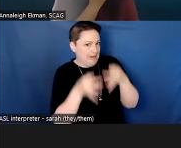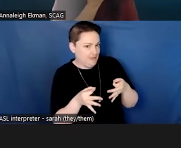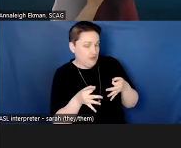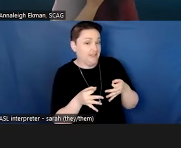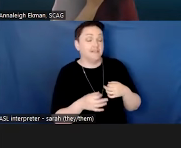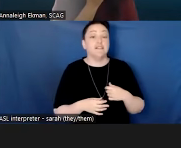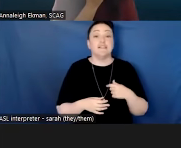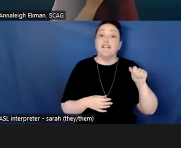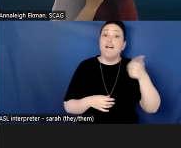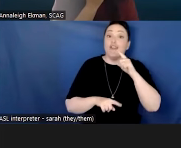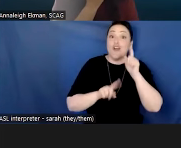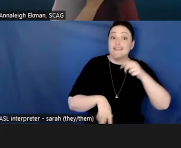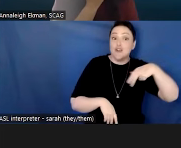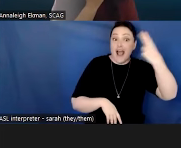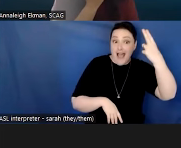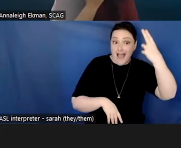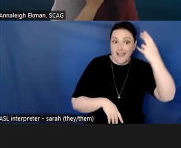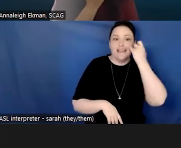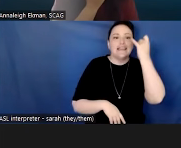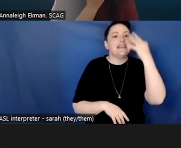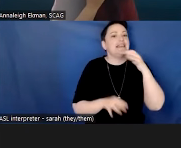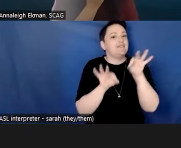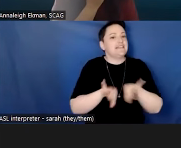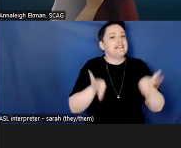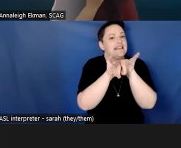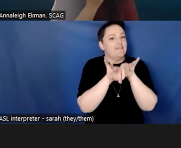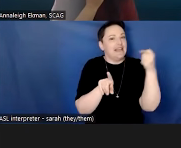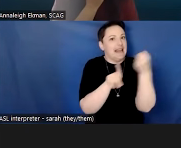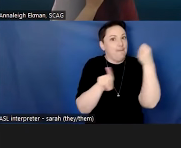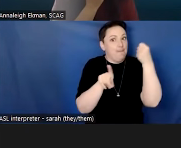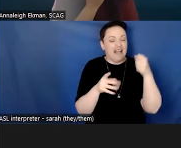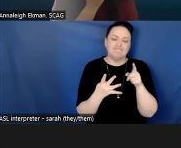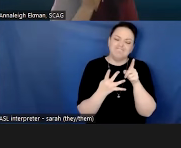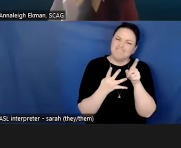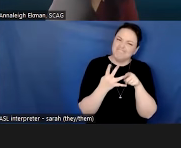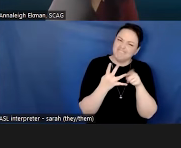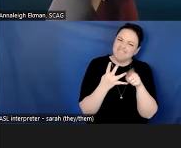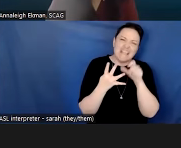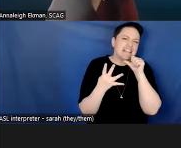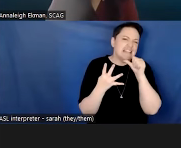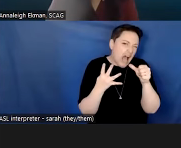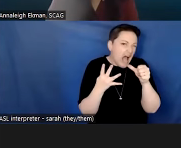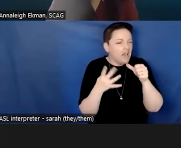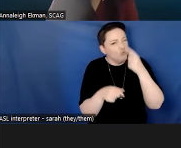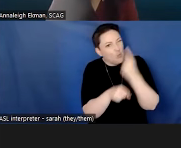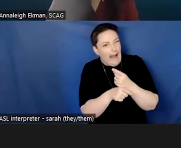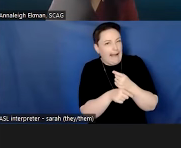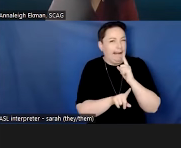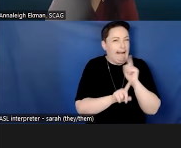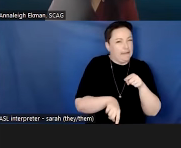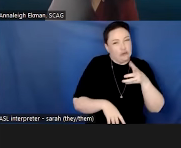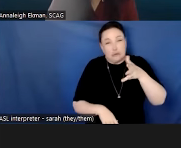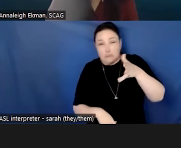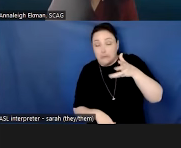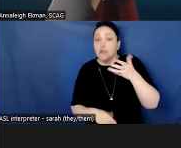adverse impact. That is actually not a quite correct answer, because you are not going to know if